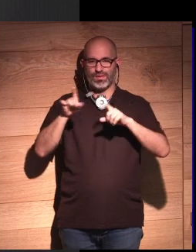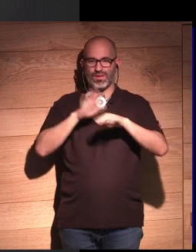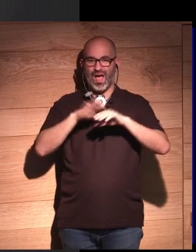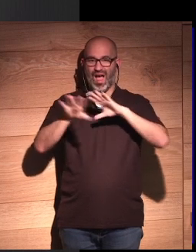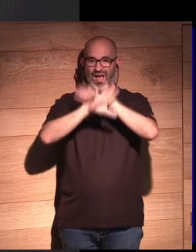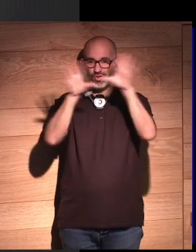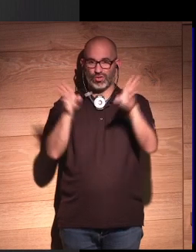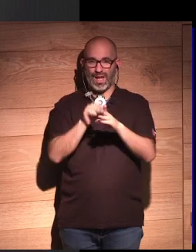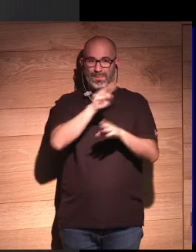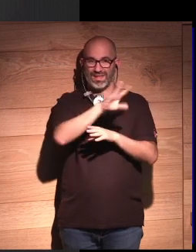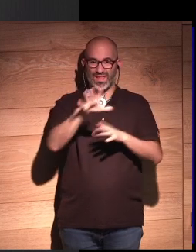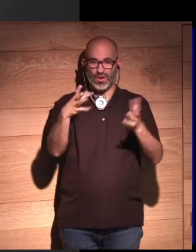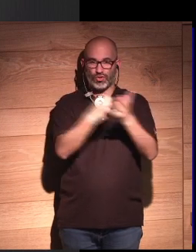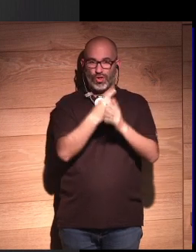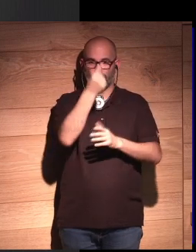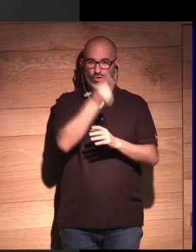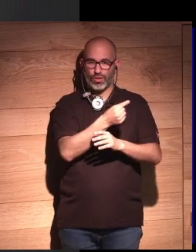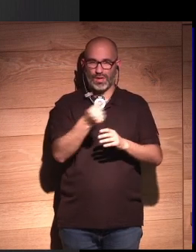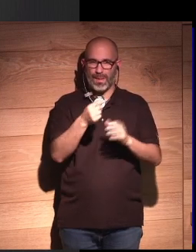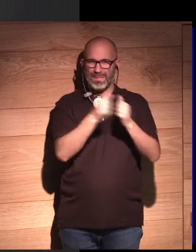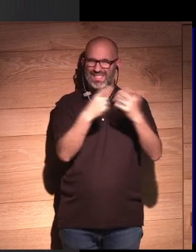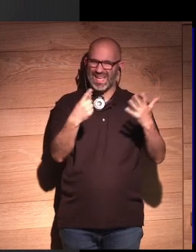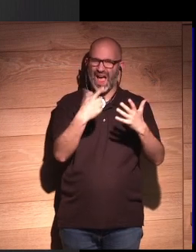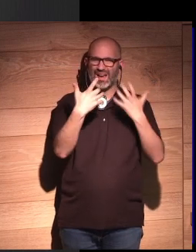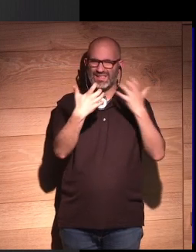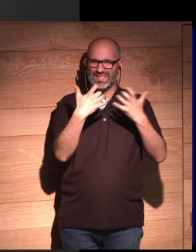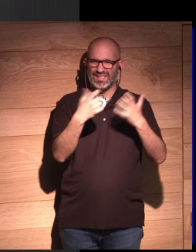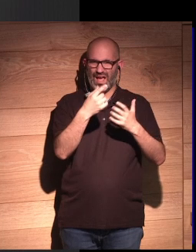the 26 artists. The lead artists were women in this